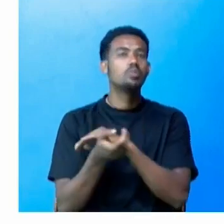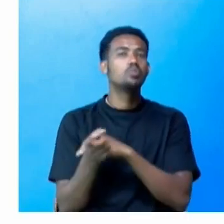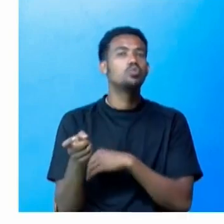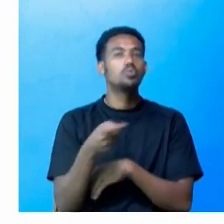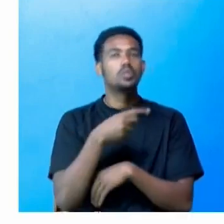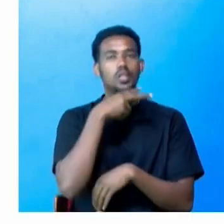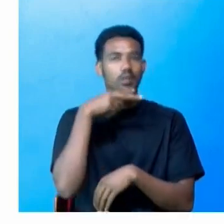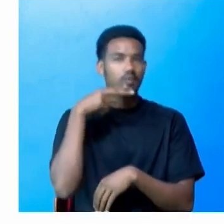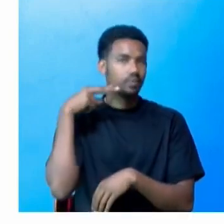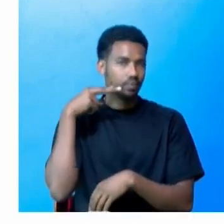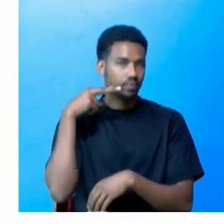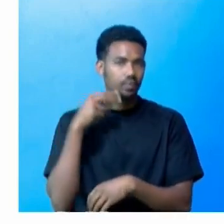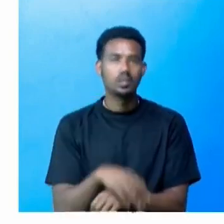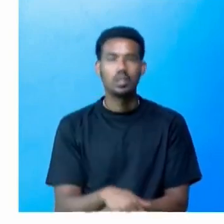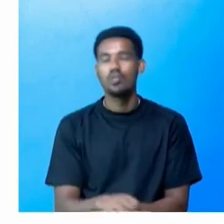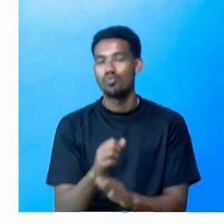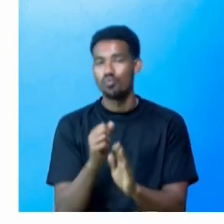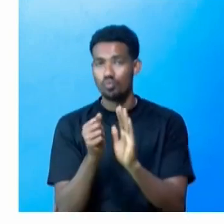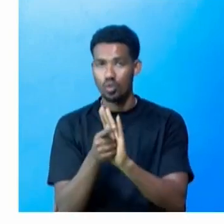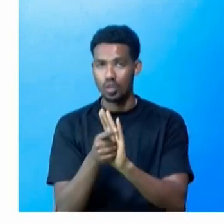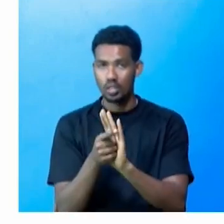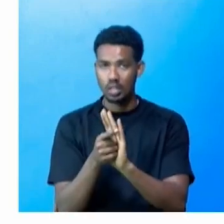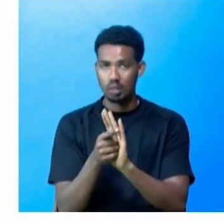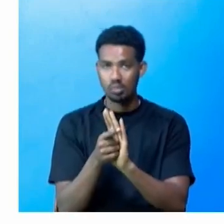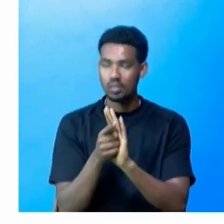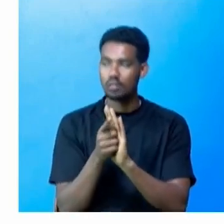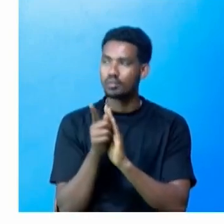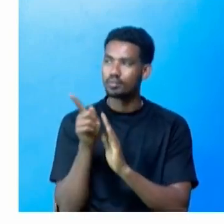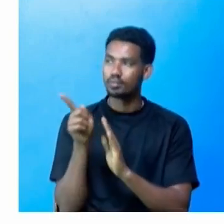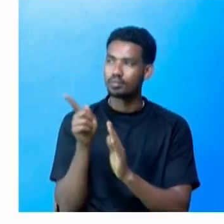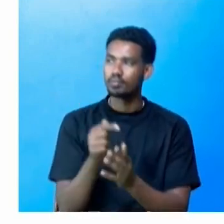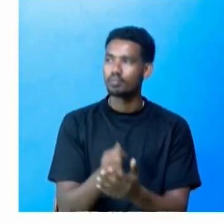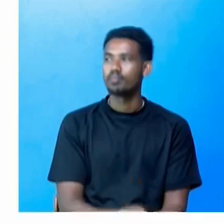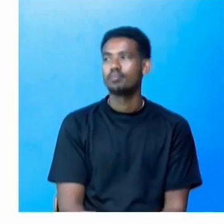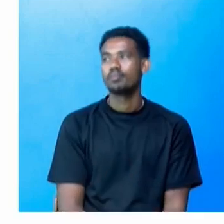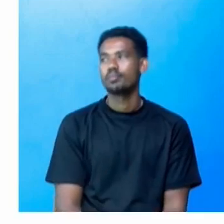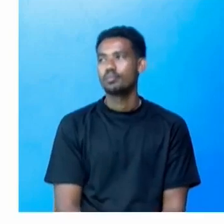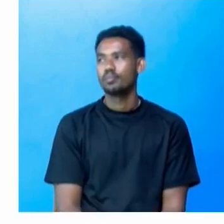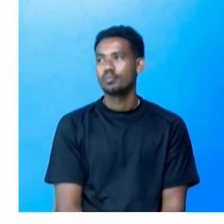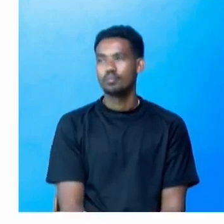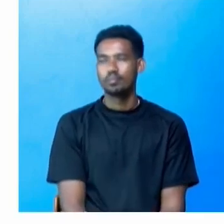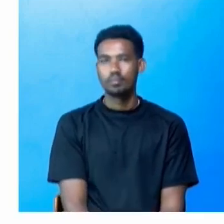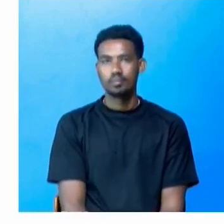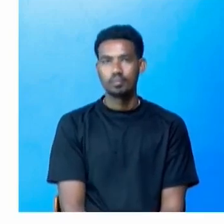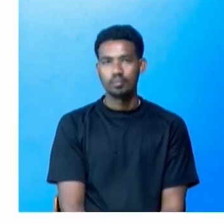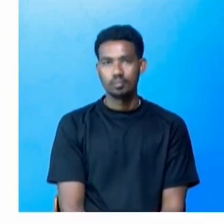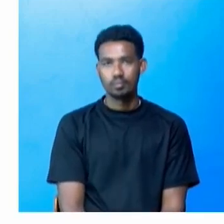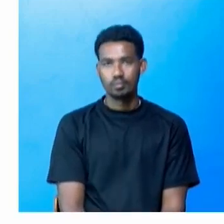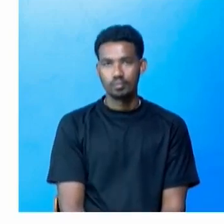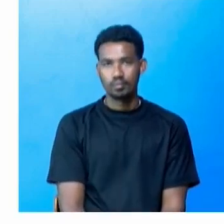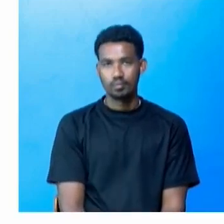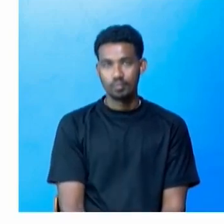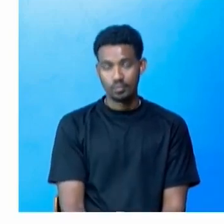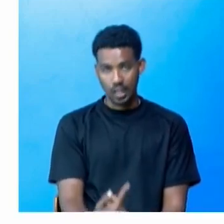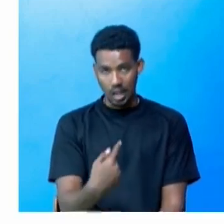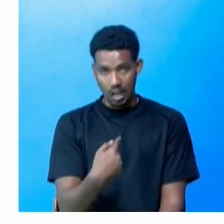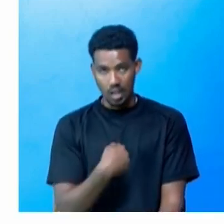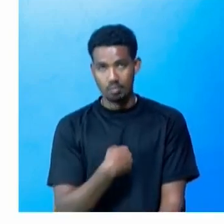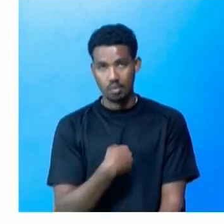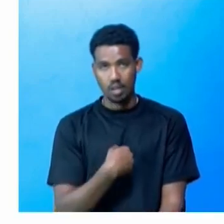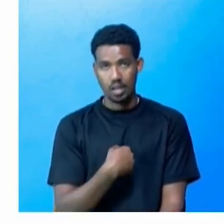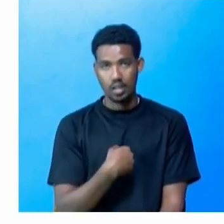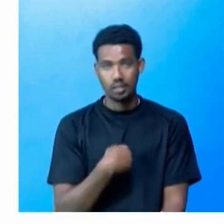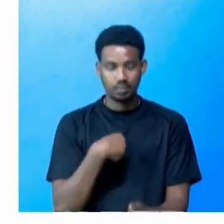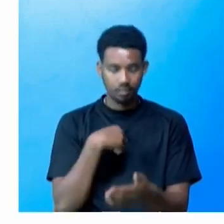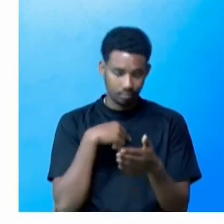dog. I have, here is color adjective, brown and big dog. I